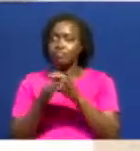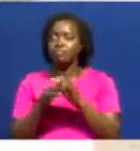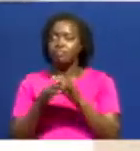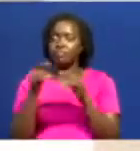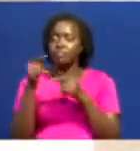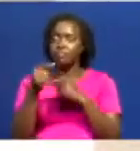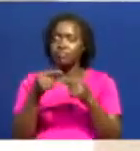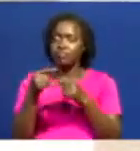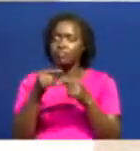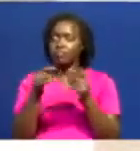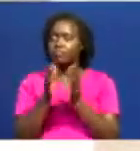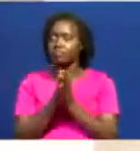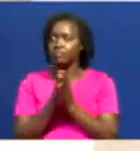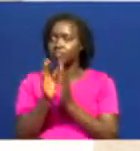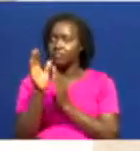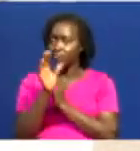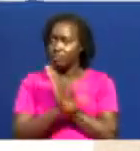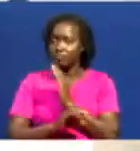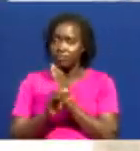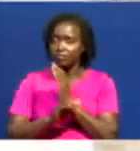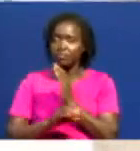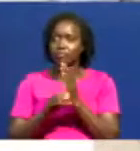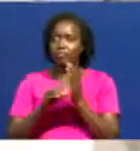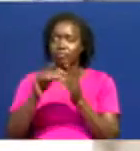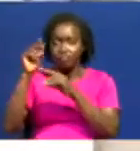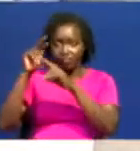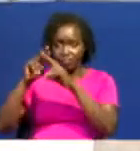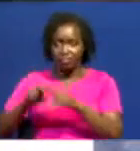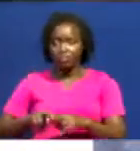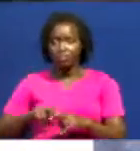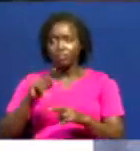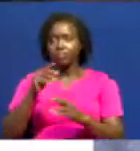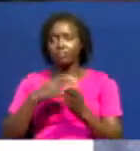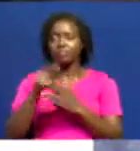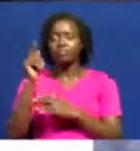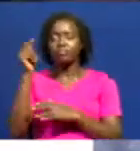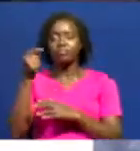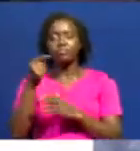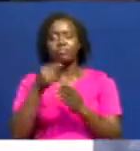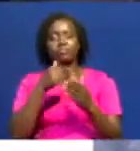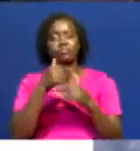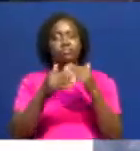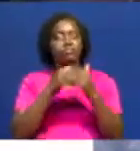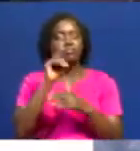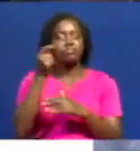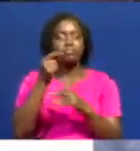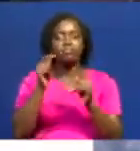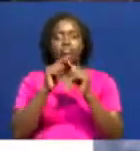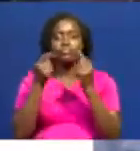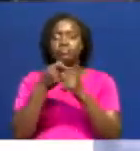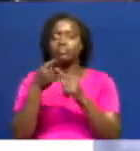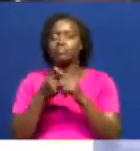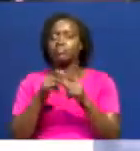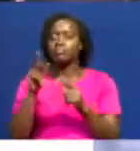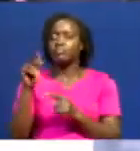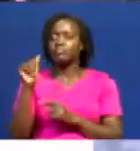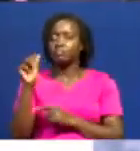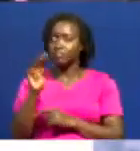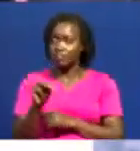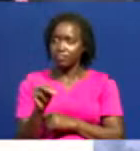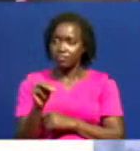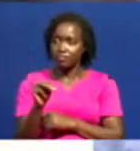timely as the country deepens the Buy Kenya, Build Kenya call. I came here together with a team from the Kenya Association of